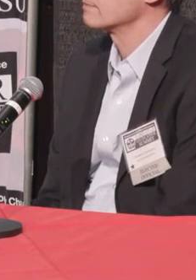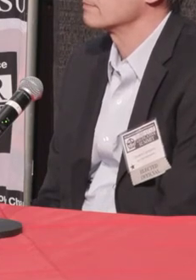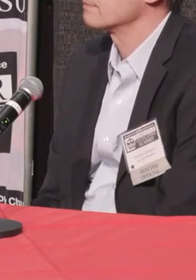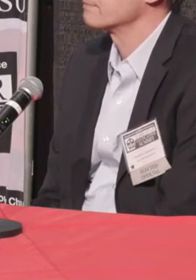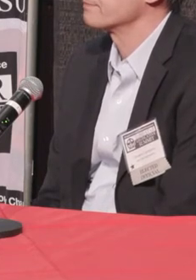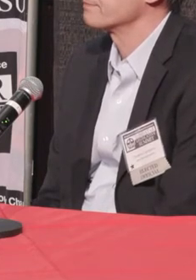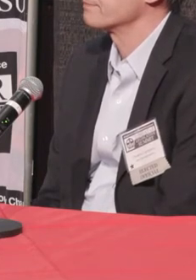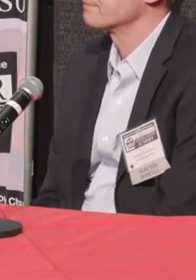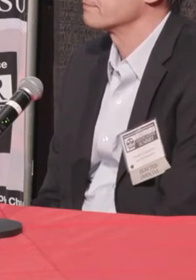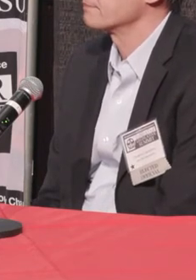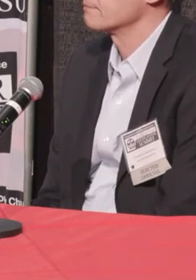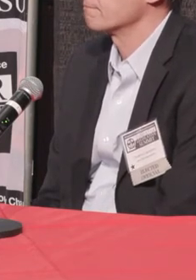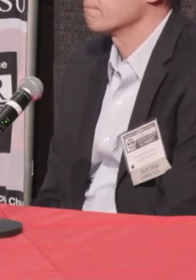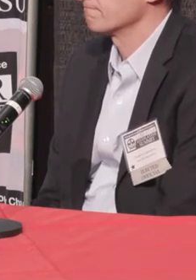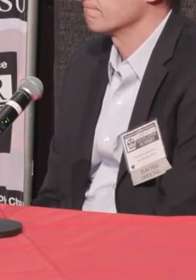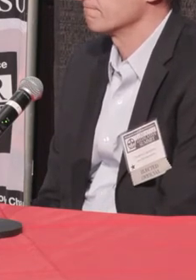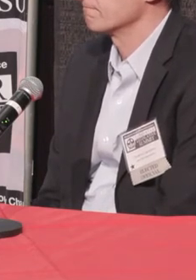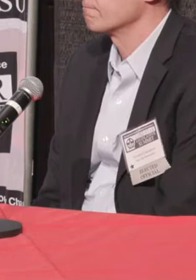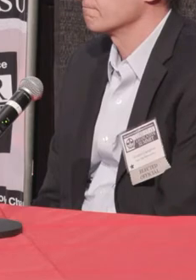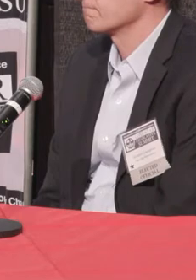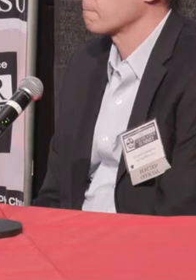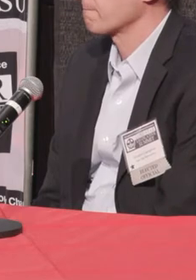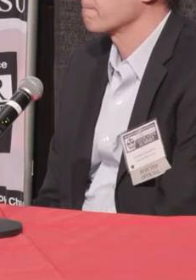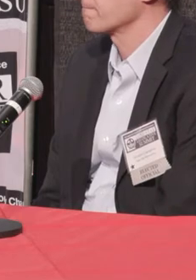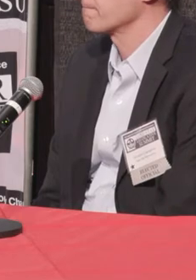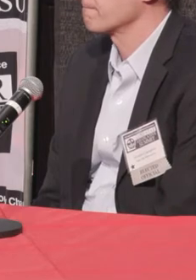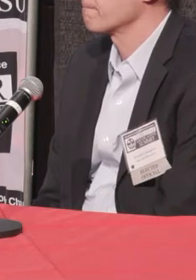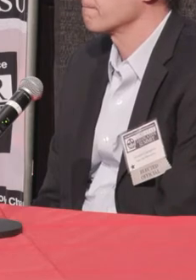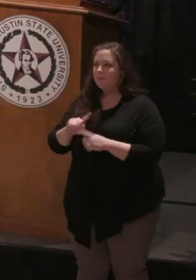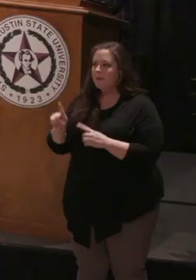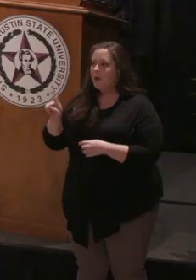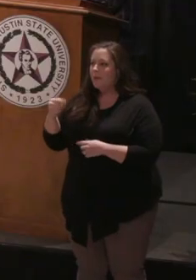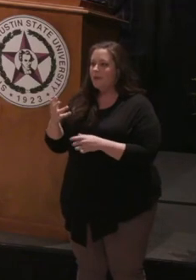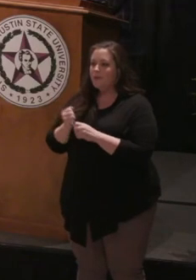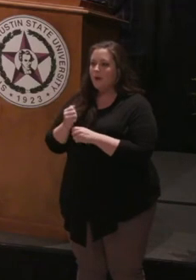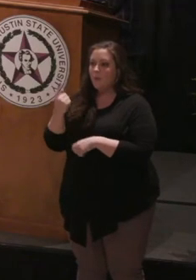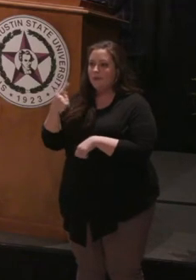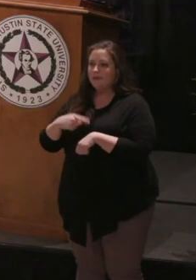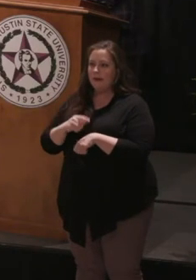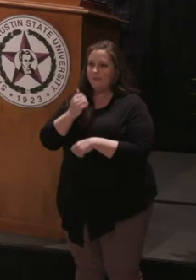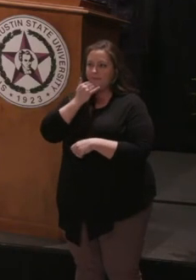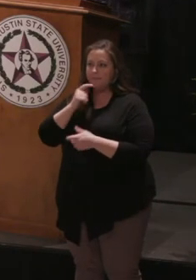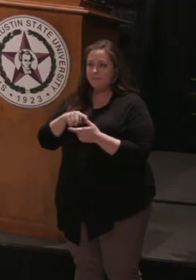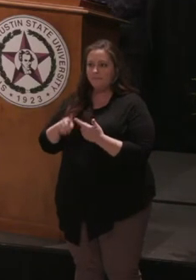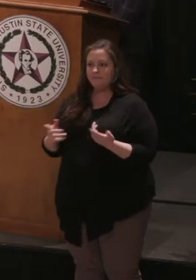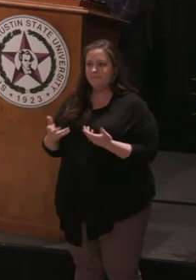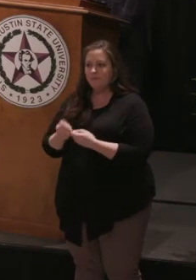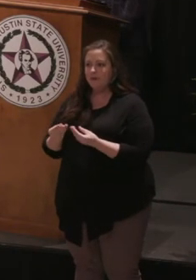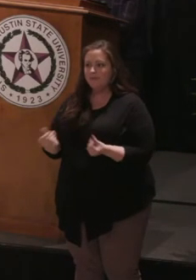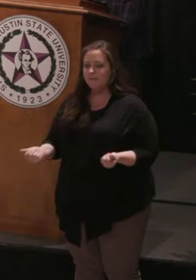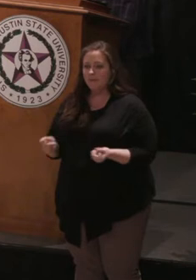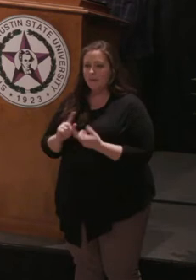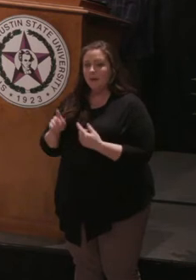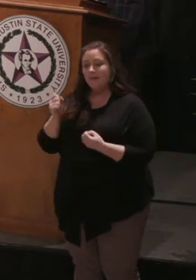us. And my response then and remains, we'll trust you, but you only get one strike. And I think right now a lot of people in